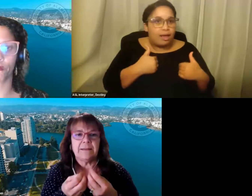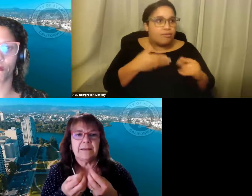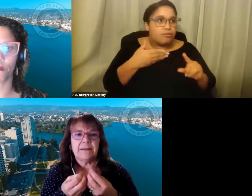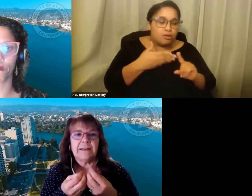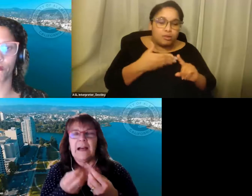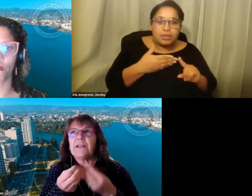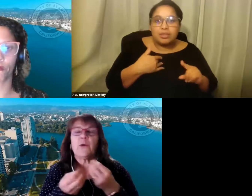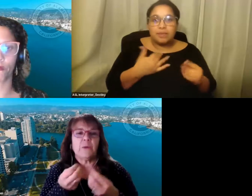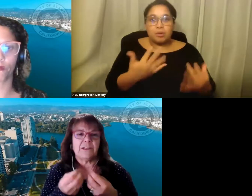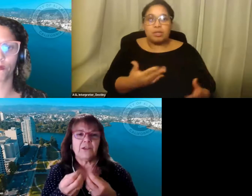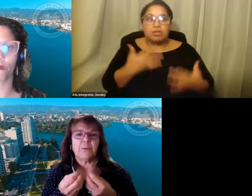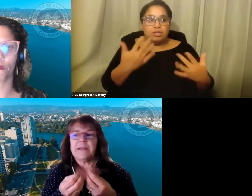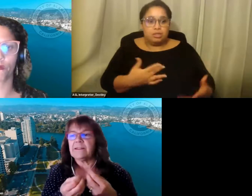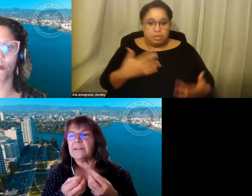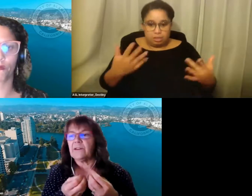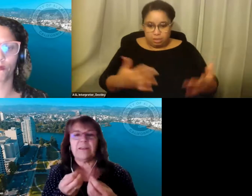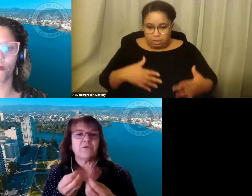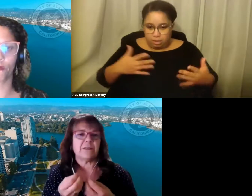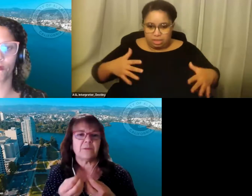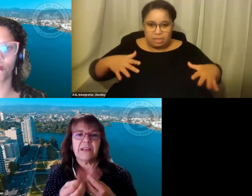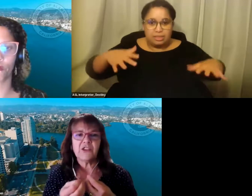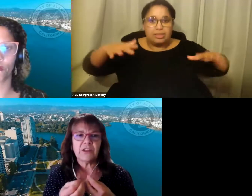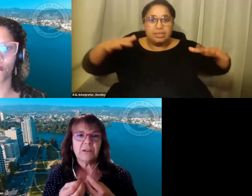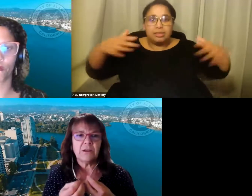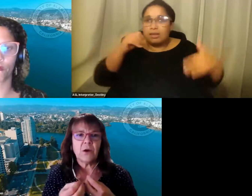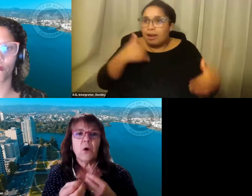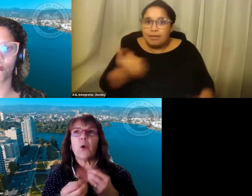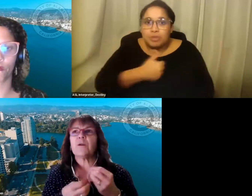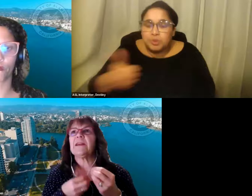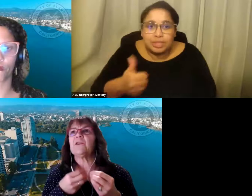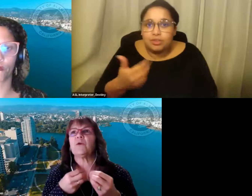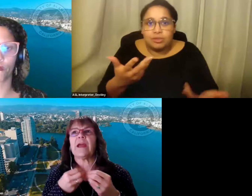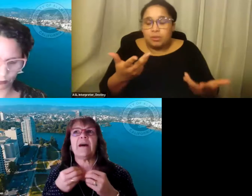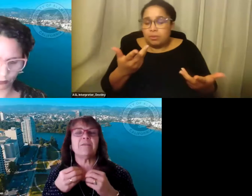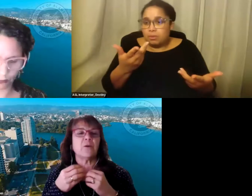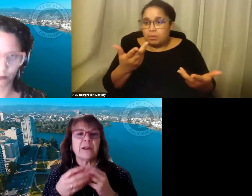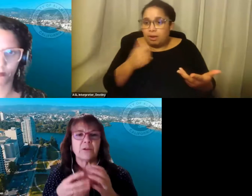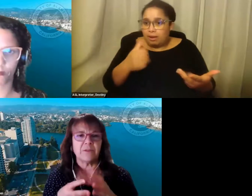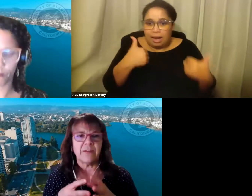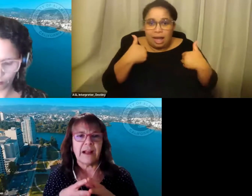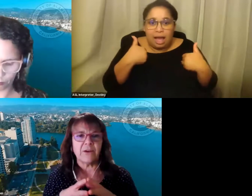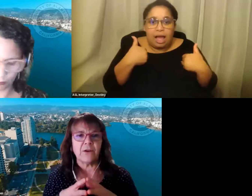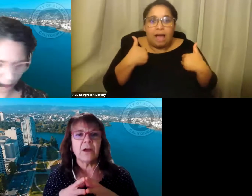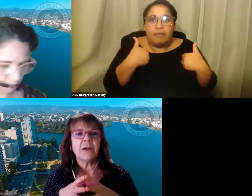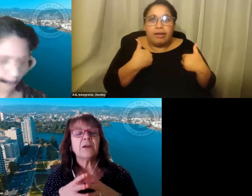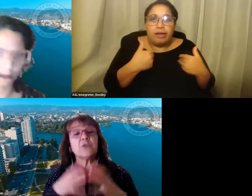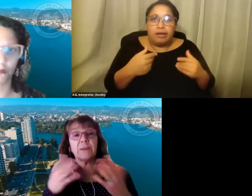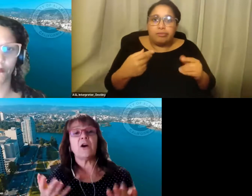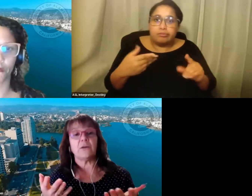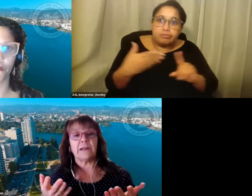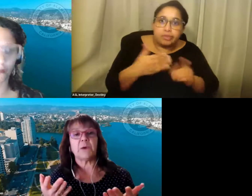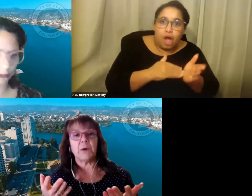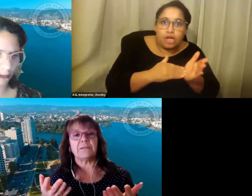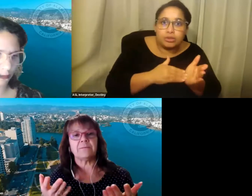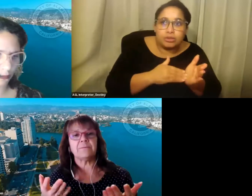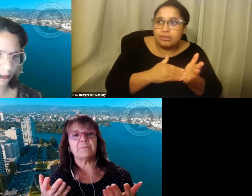anxiety, not knowing what to do because they don't have transportation, or they don't have a regular provider. So they